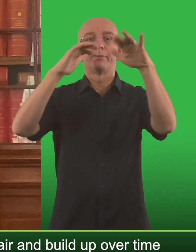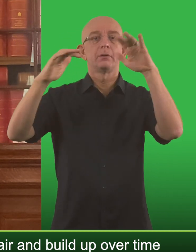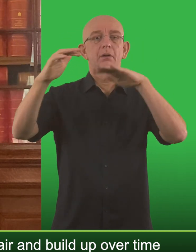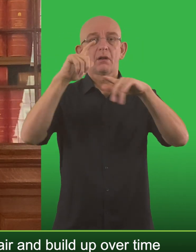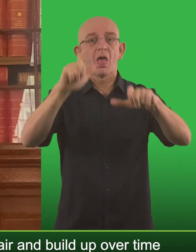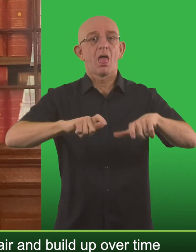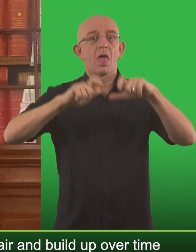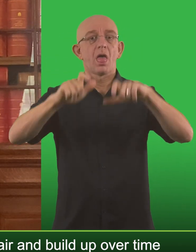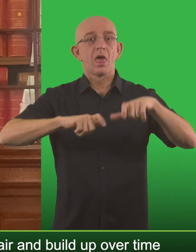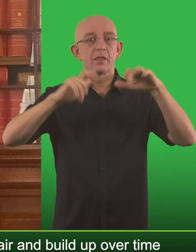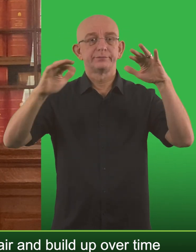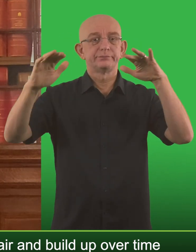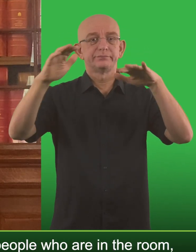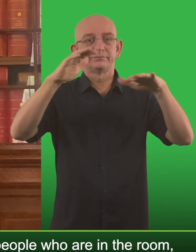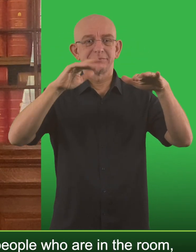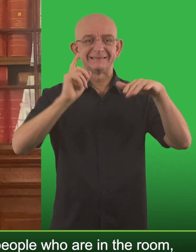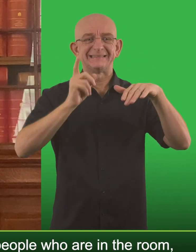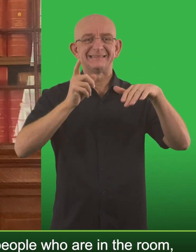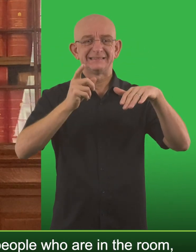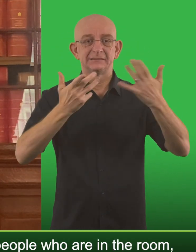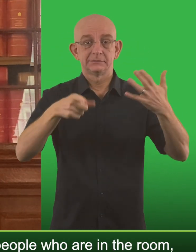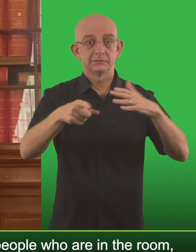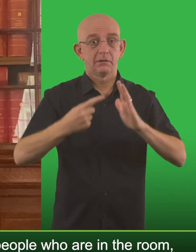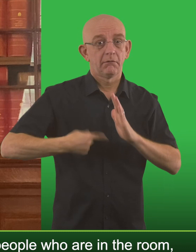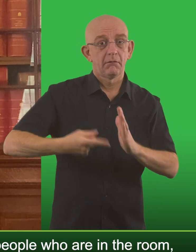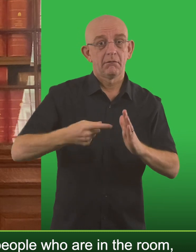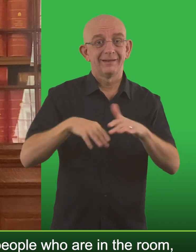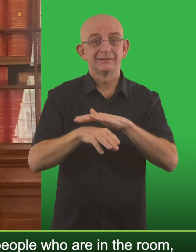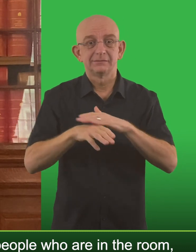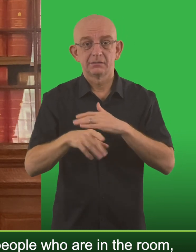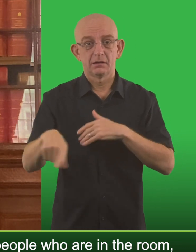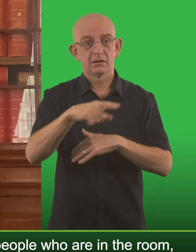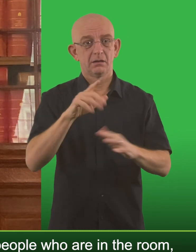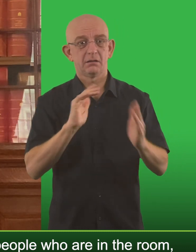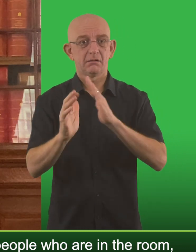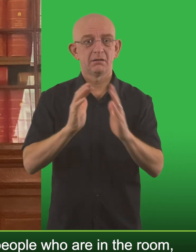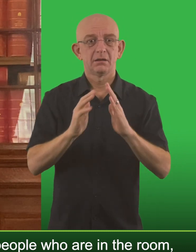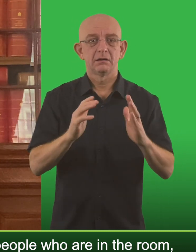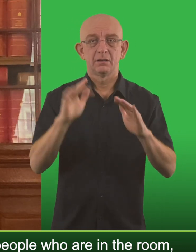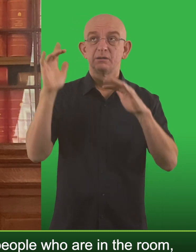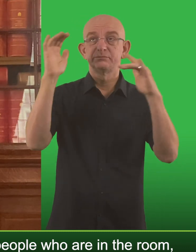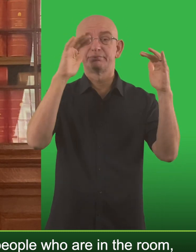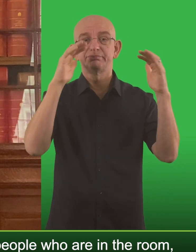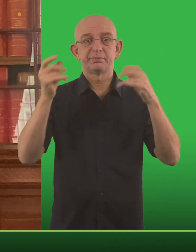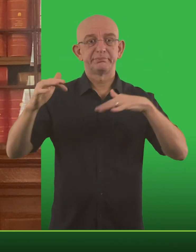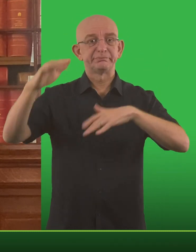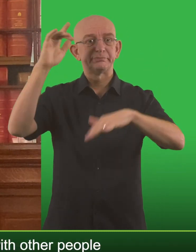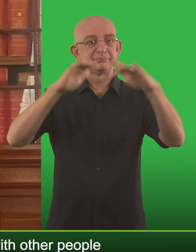in the air and build up over time, and the longer you stay indoors, the more people who are in the room, the more the droplets there will be in the